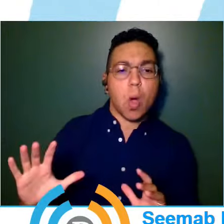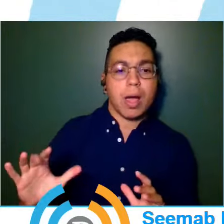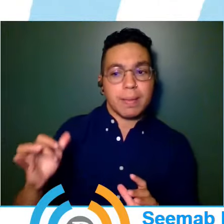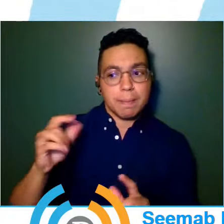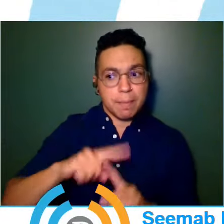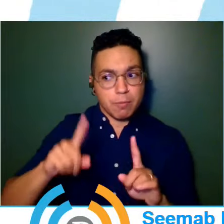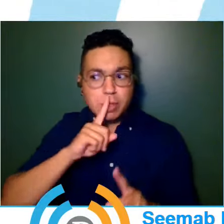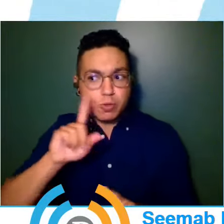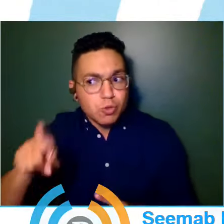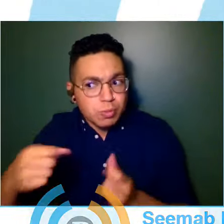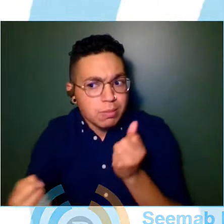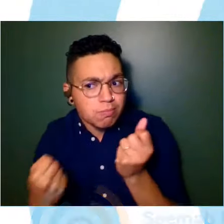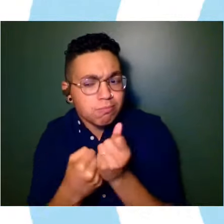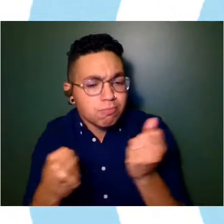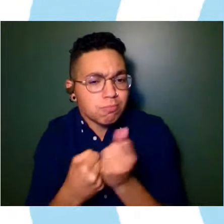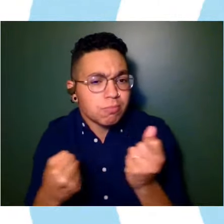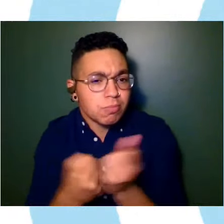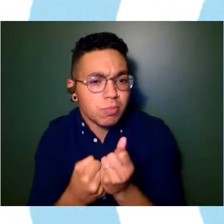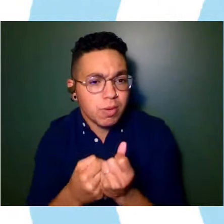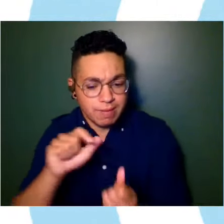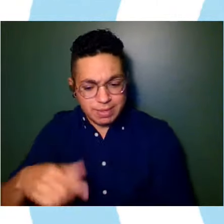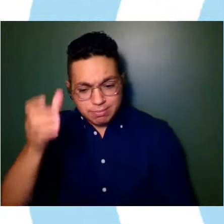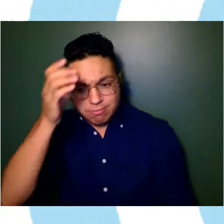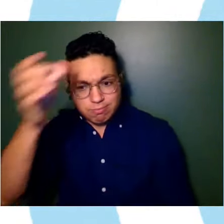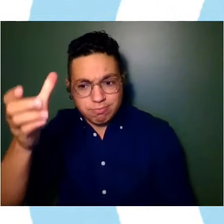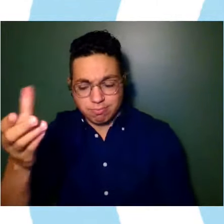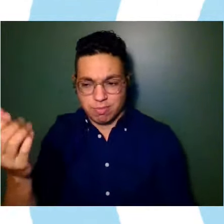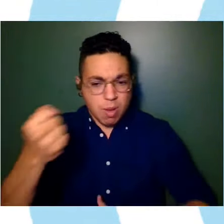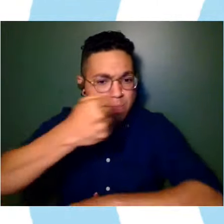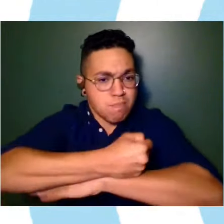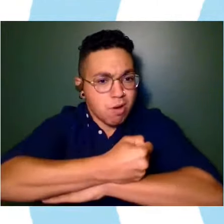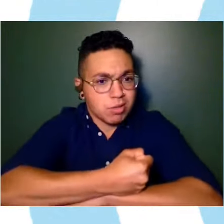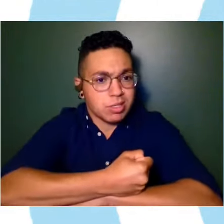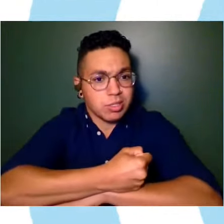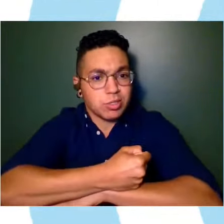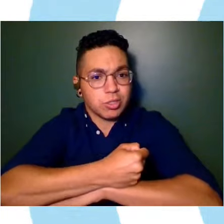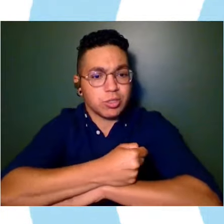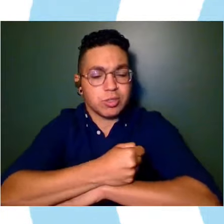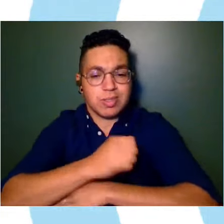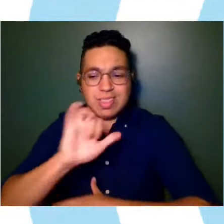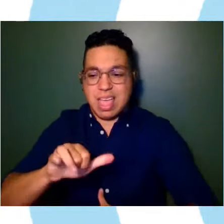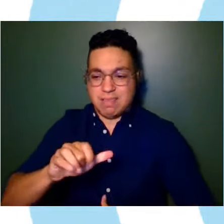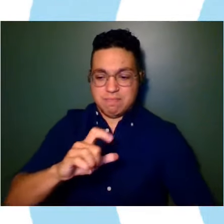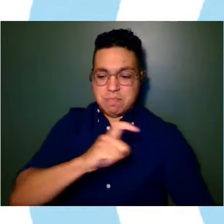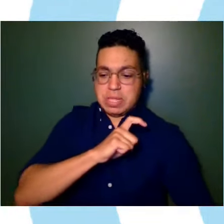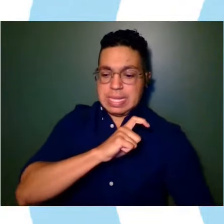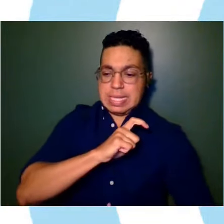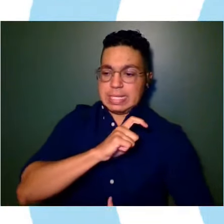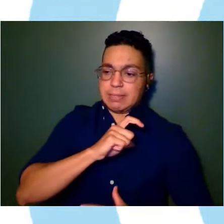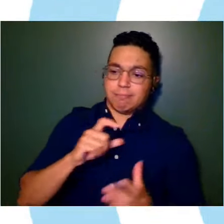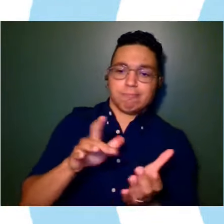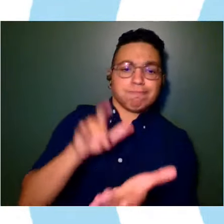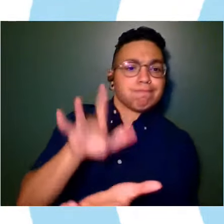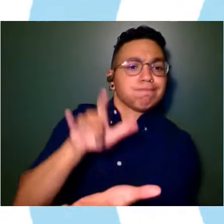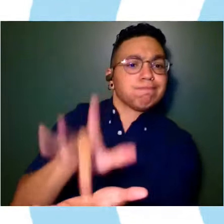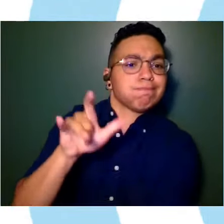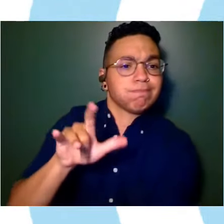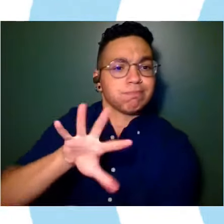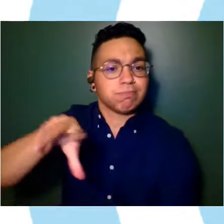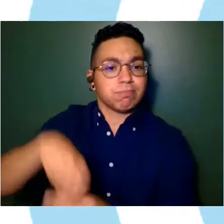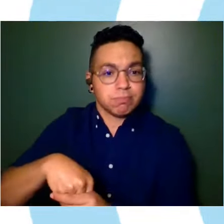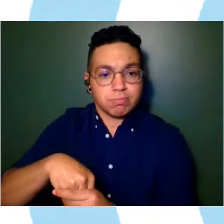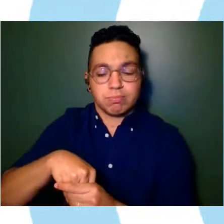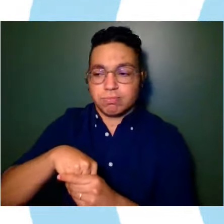supporting the idea of abolishing the overreach of policing into social